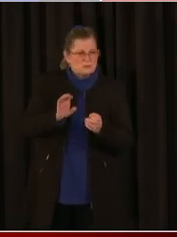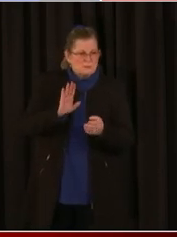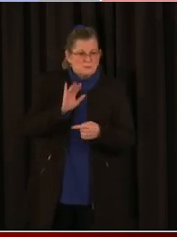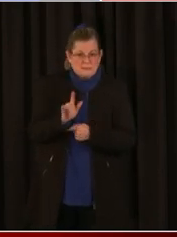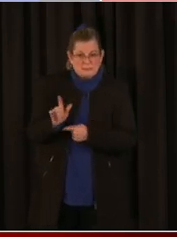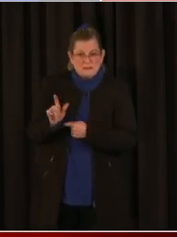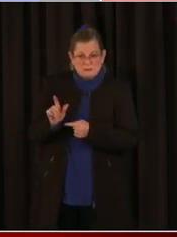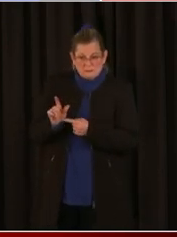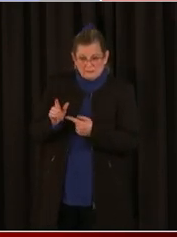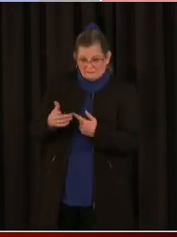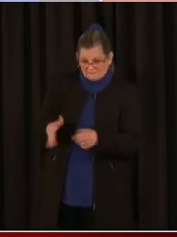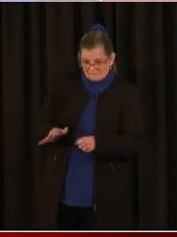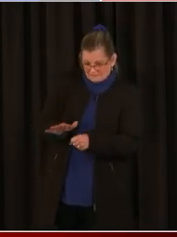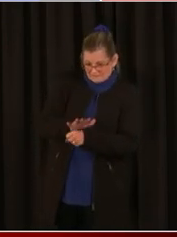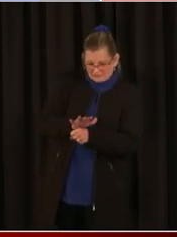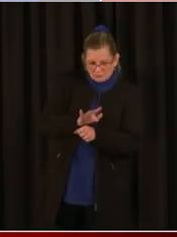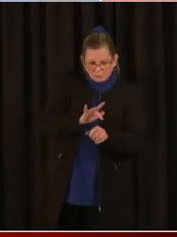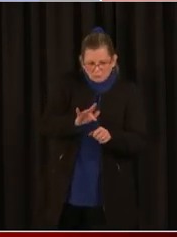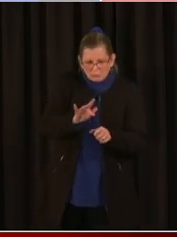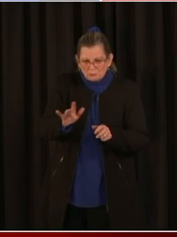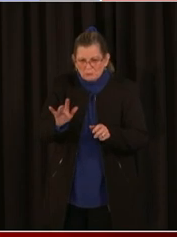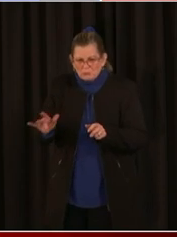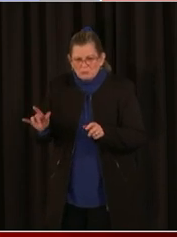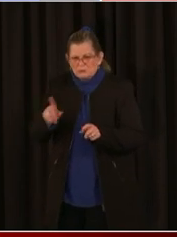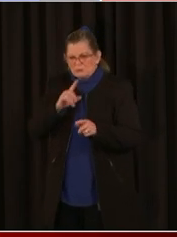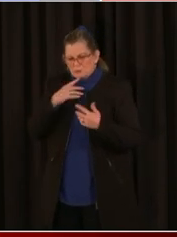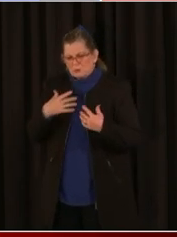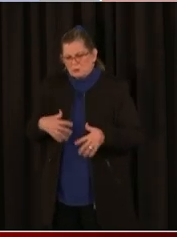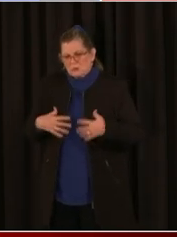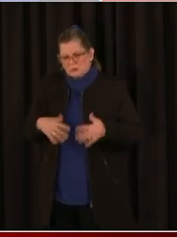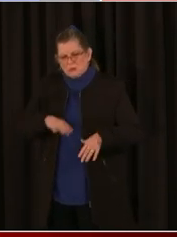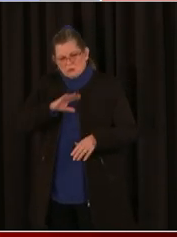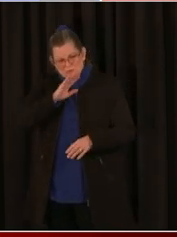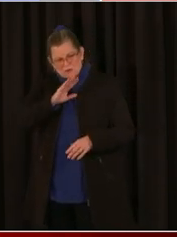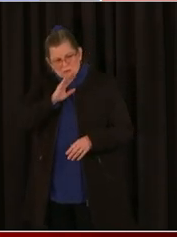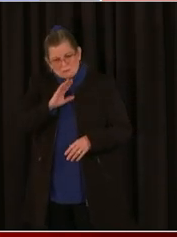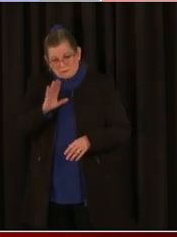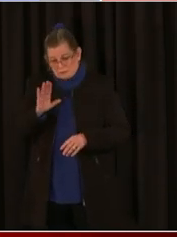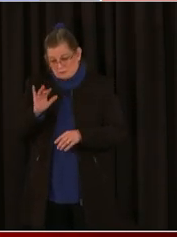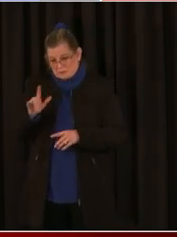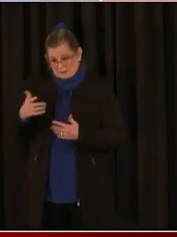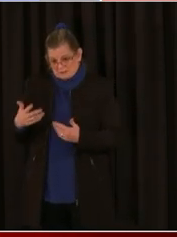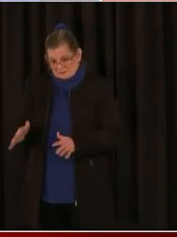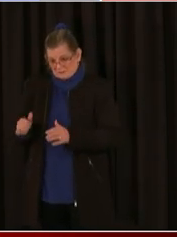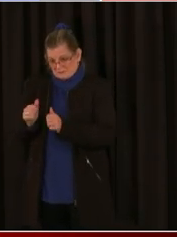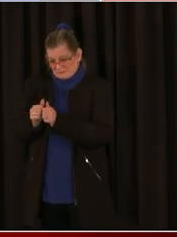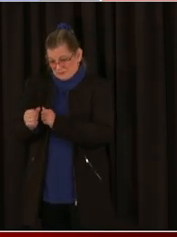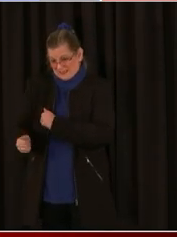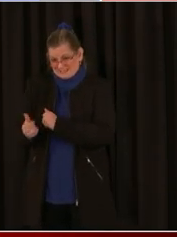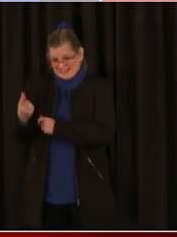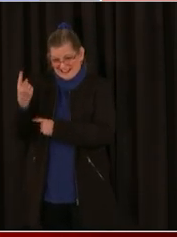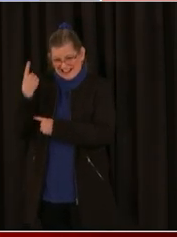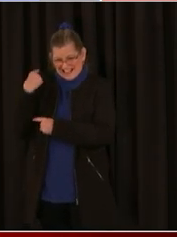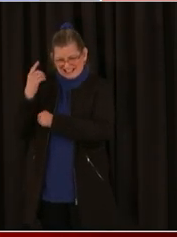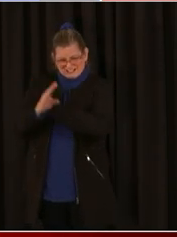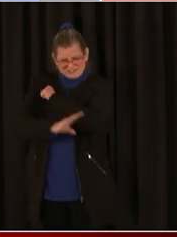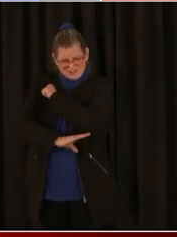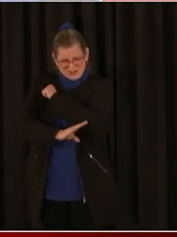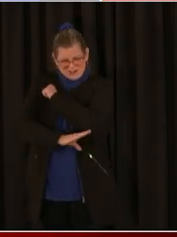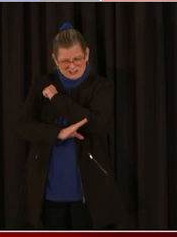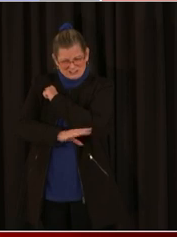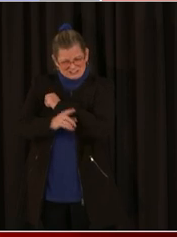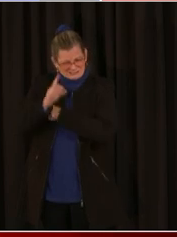fill the legislative gap. It's a bit frustrating. The bills that we passed last fall, beginning, I believe, in